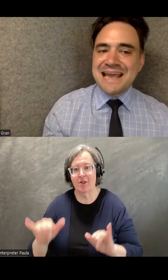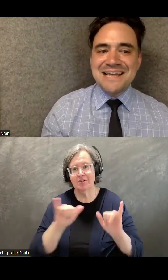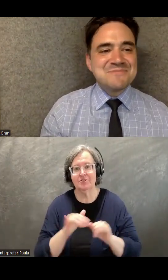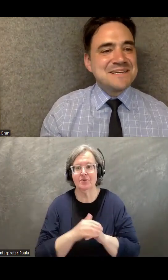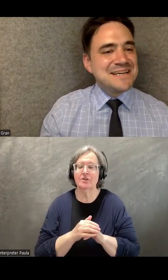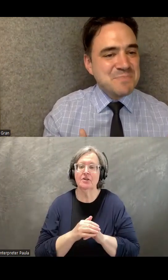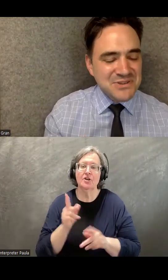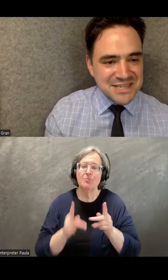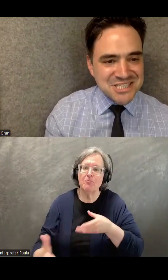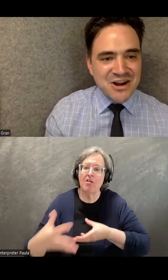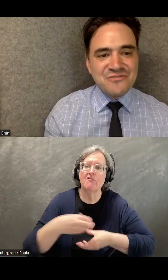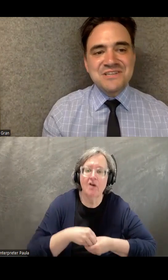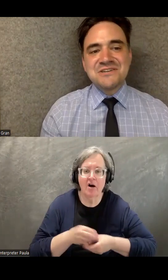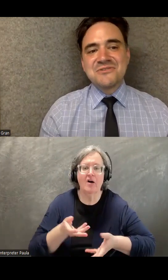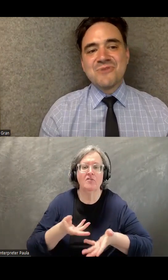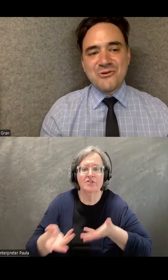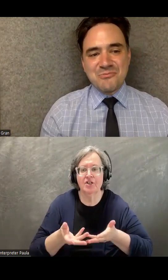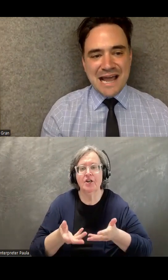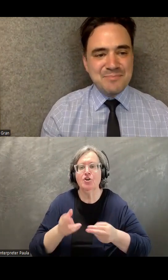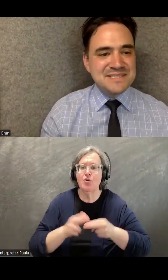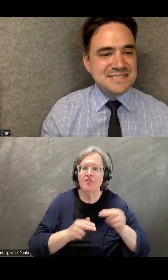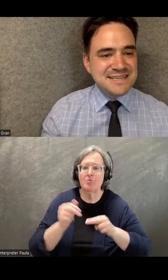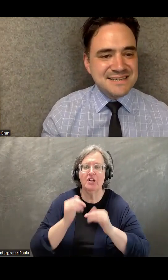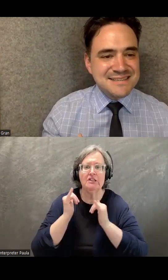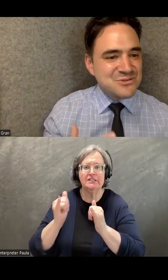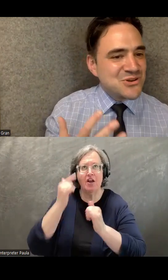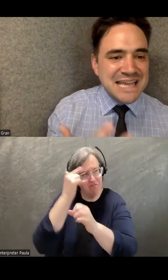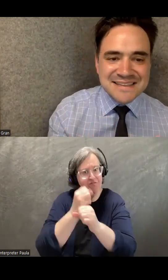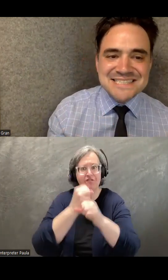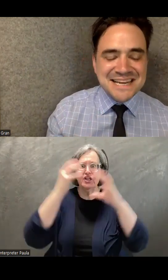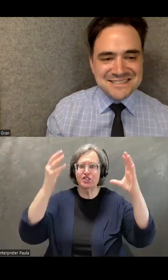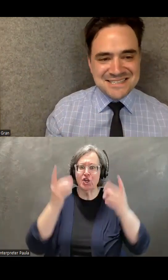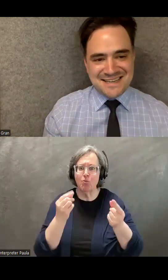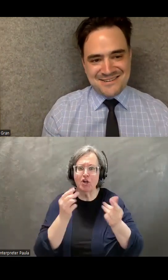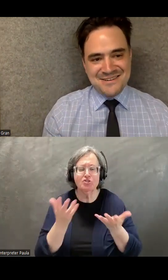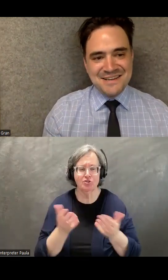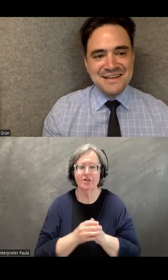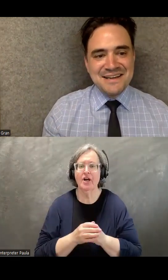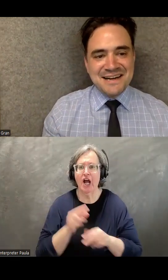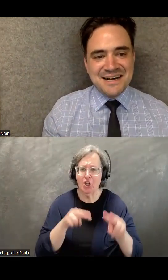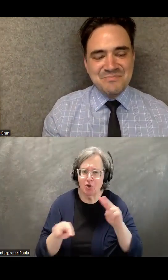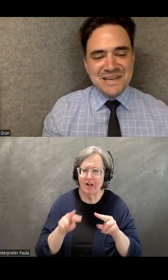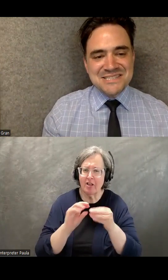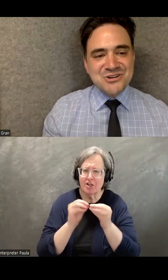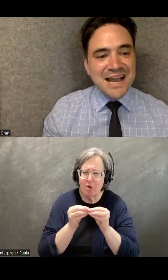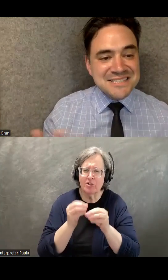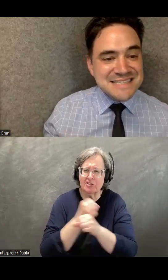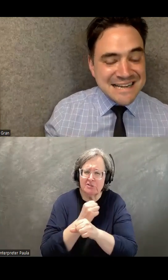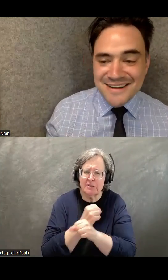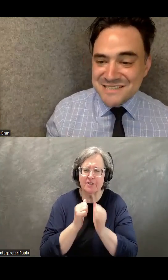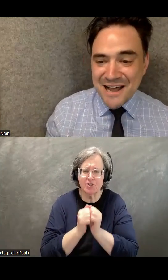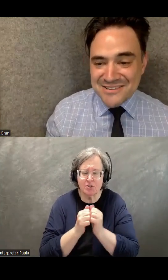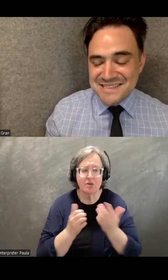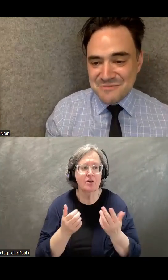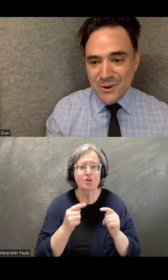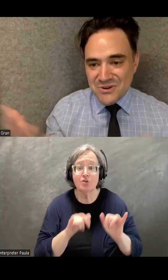stakeholder engagement. It's building a shared vision and a roadmap. It's, looking at the data together. It's trying to